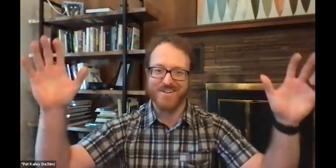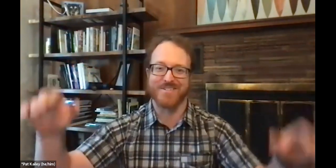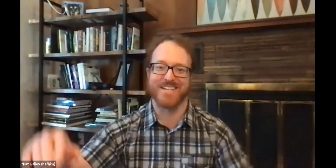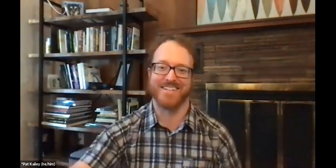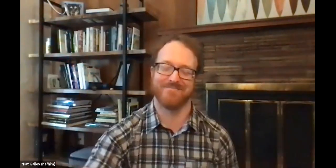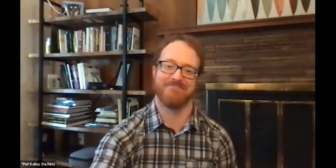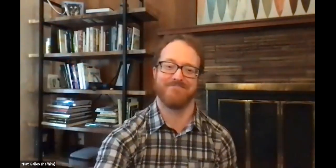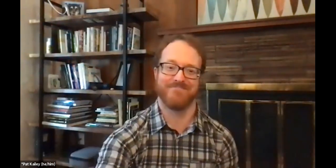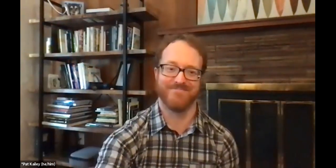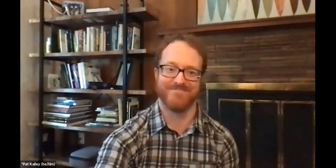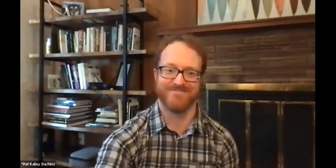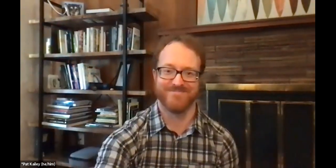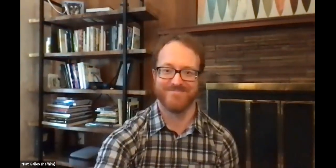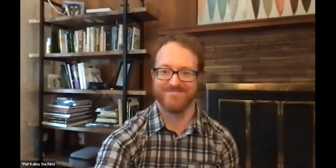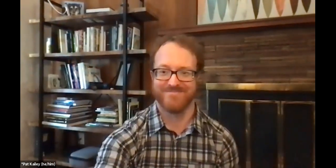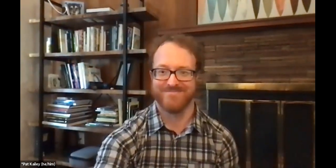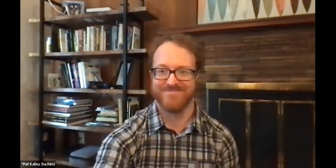blessings on your day.